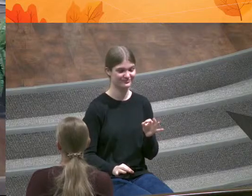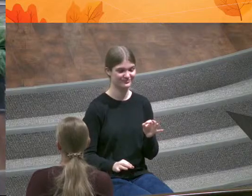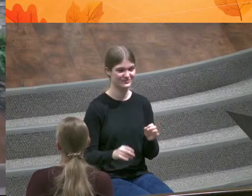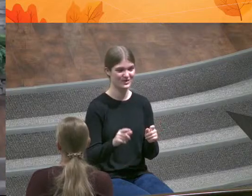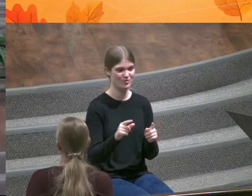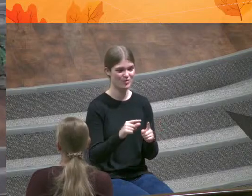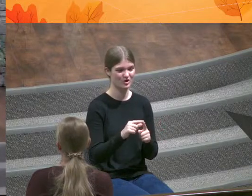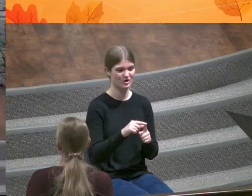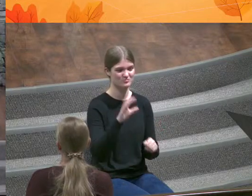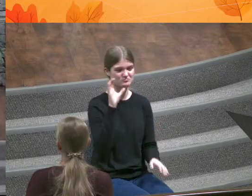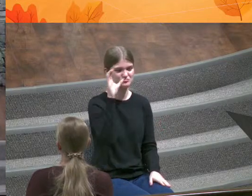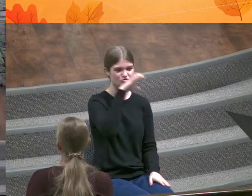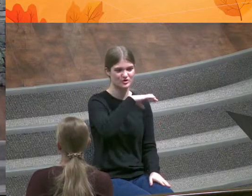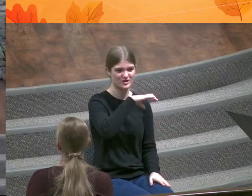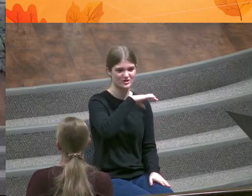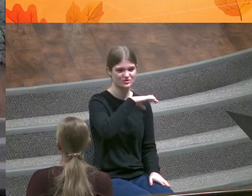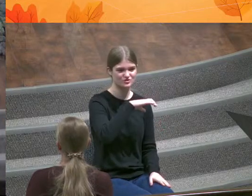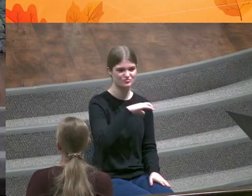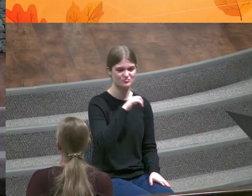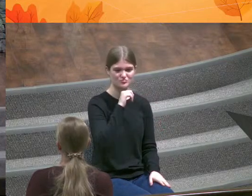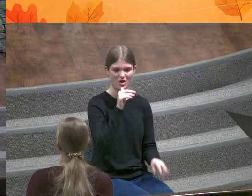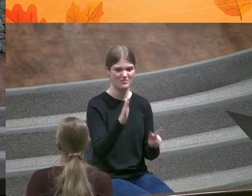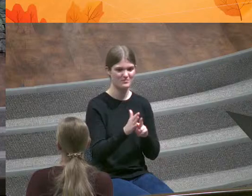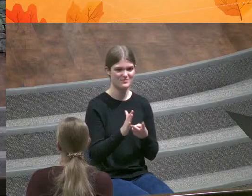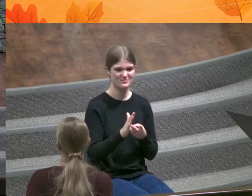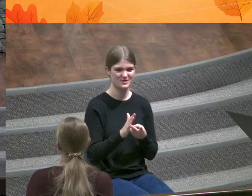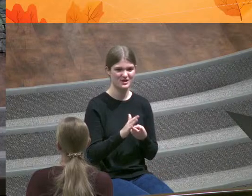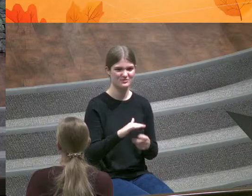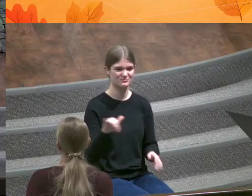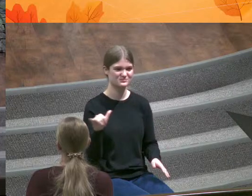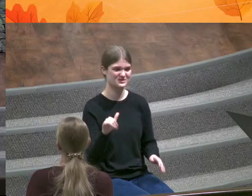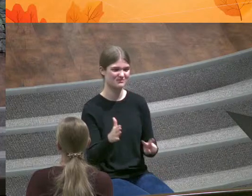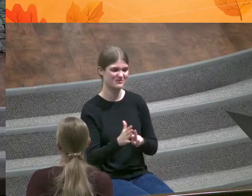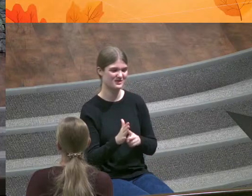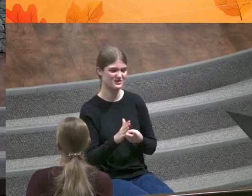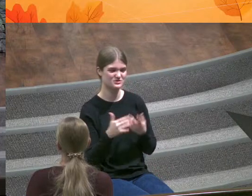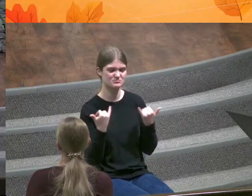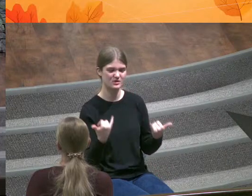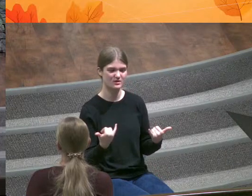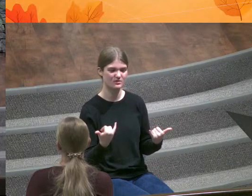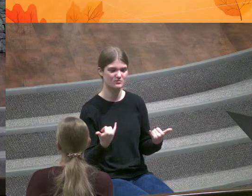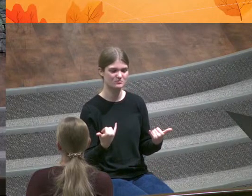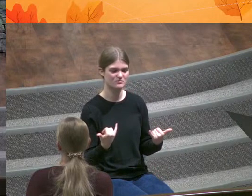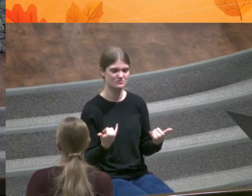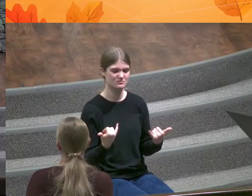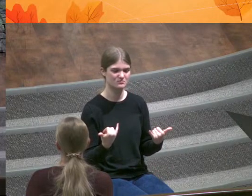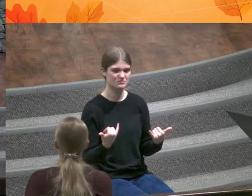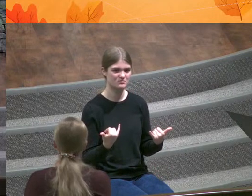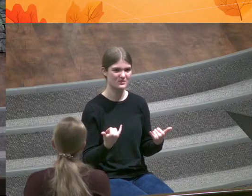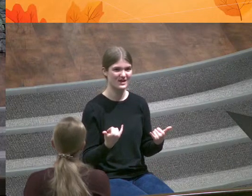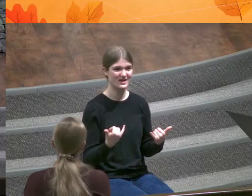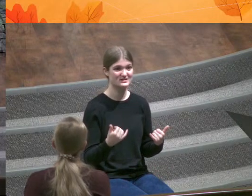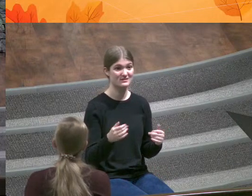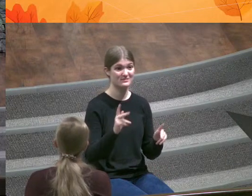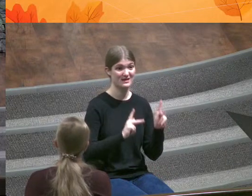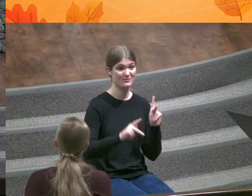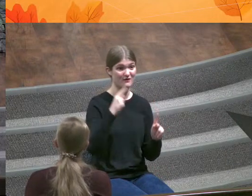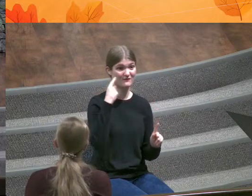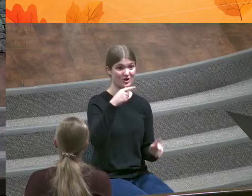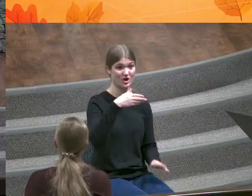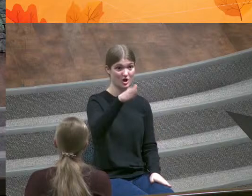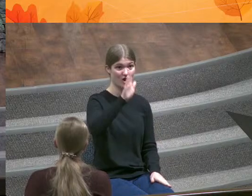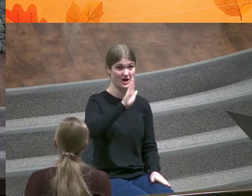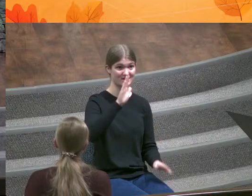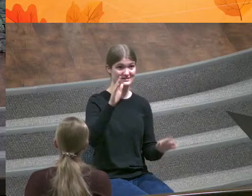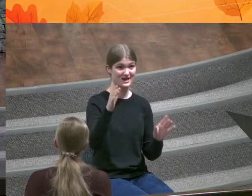That word peculiar then did not mean what it may mean to us now to a lot of people. It's a people for God's